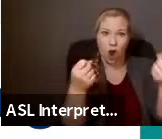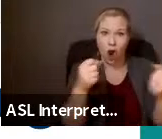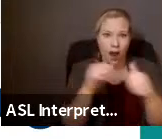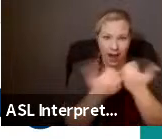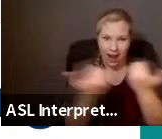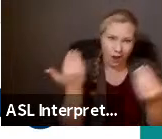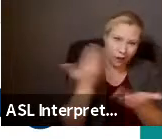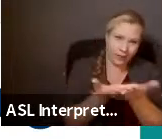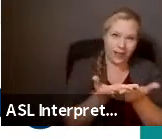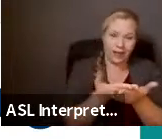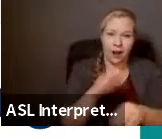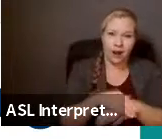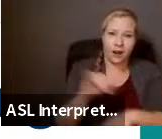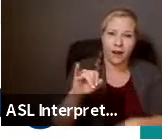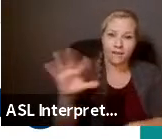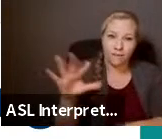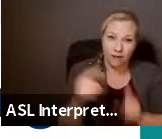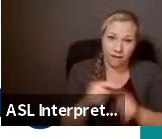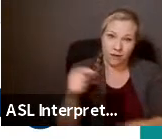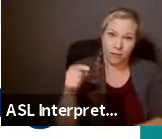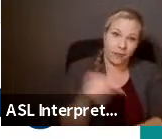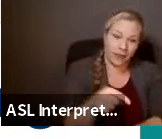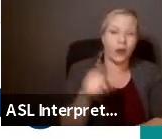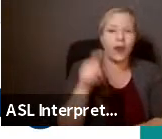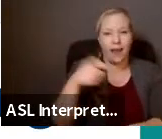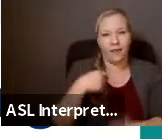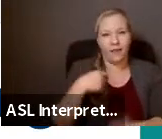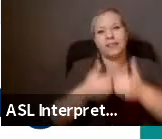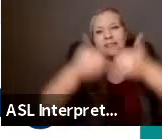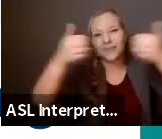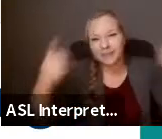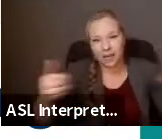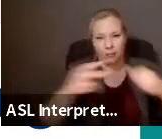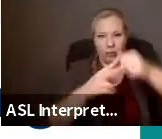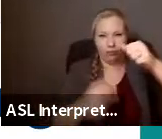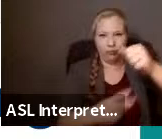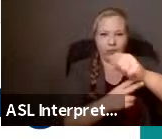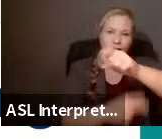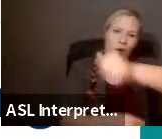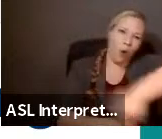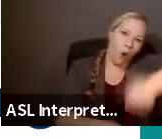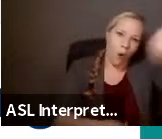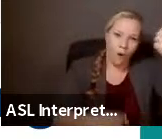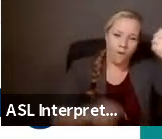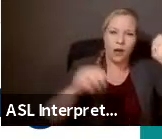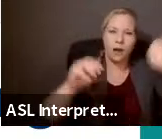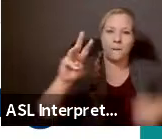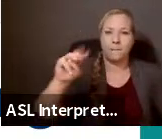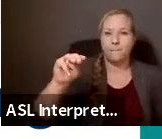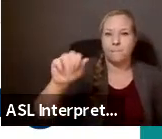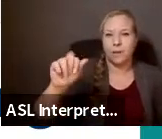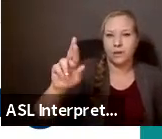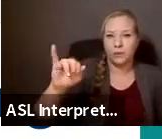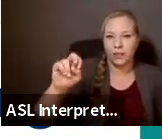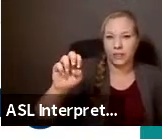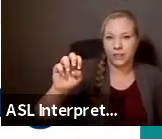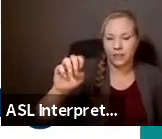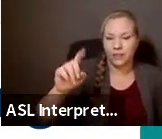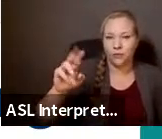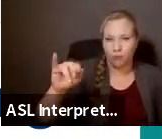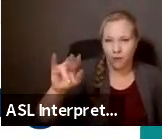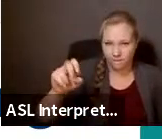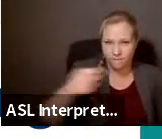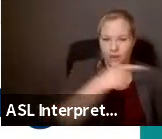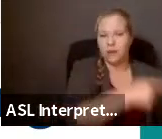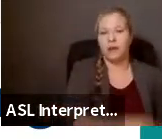provide arterial bridges across over to Marine Drive, across North Portland Harbor. And that